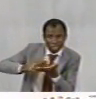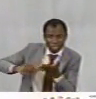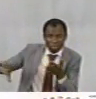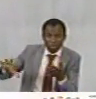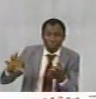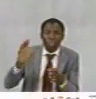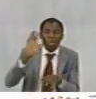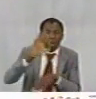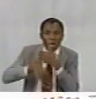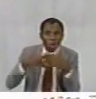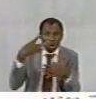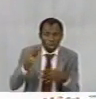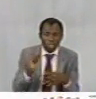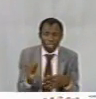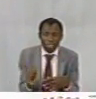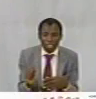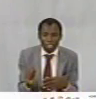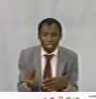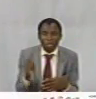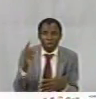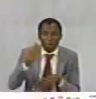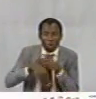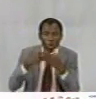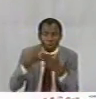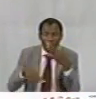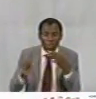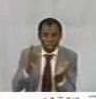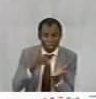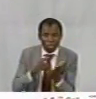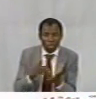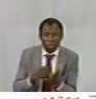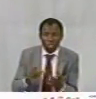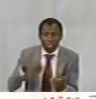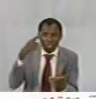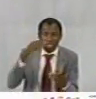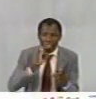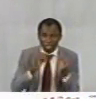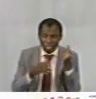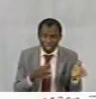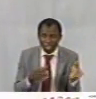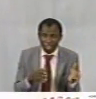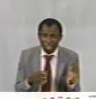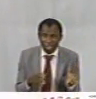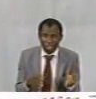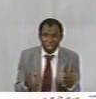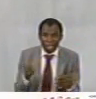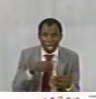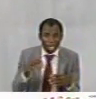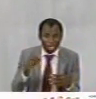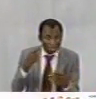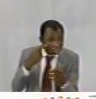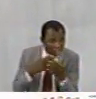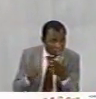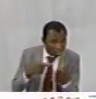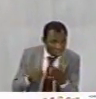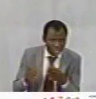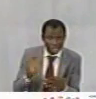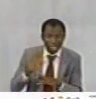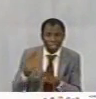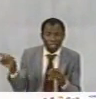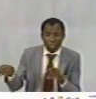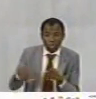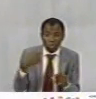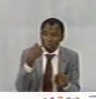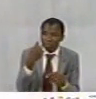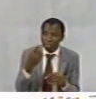anymore. And so the pastor, I could see that he looked as if to say, well, I don't think so, but you know, thank you for